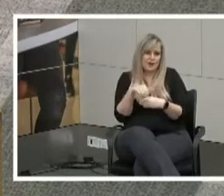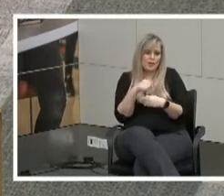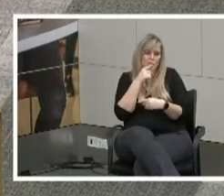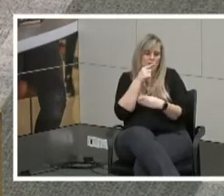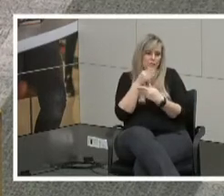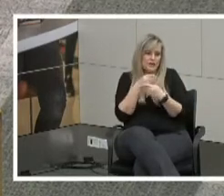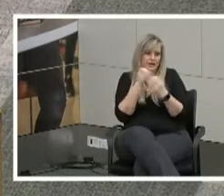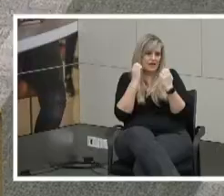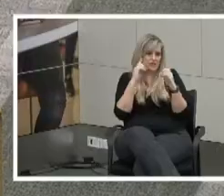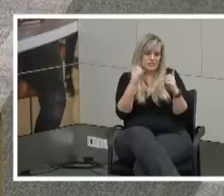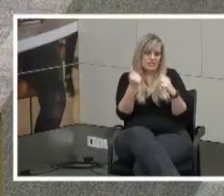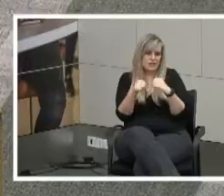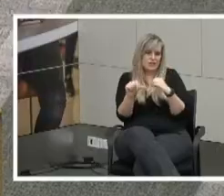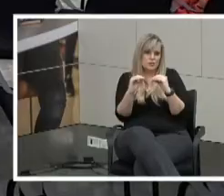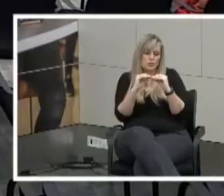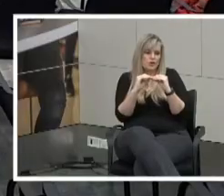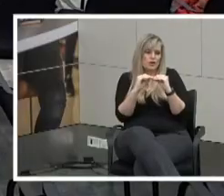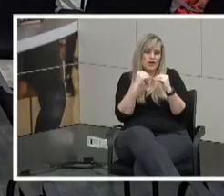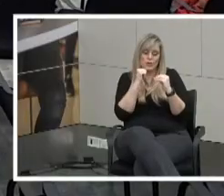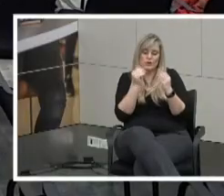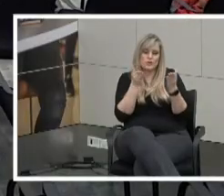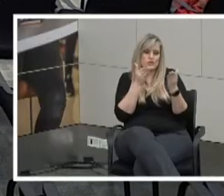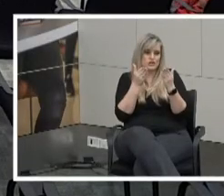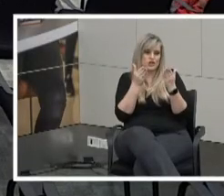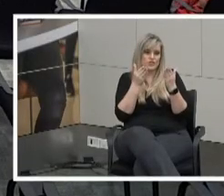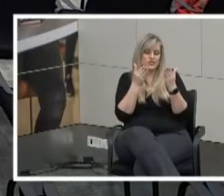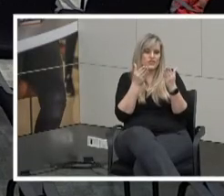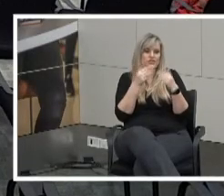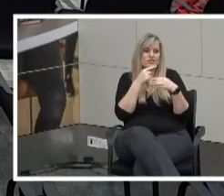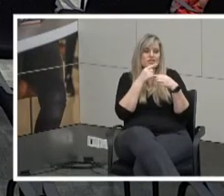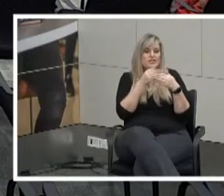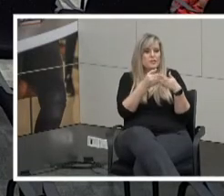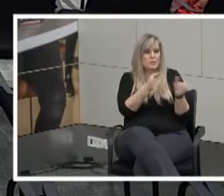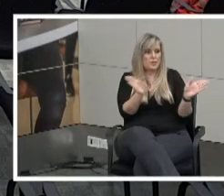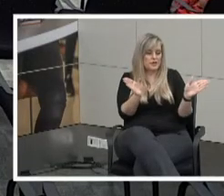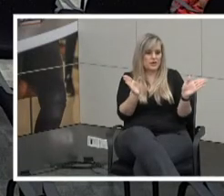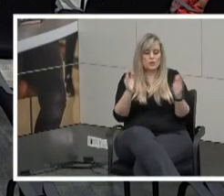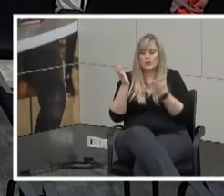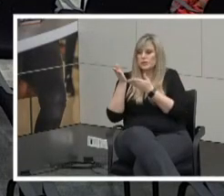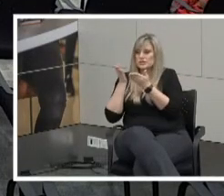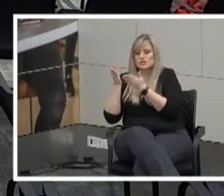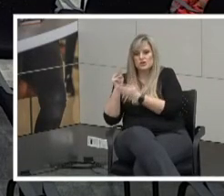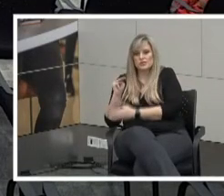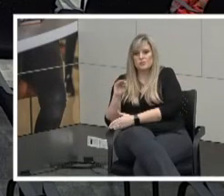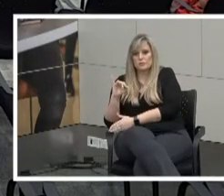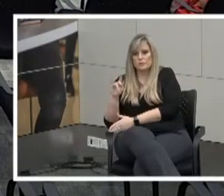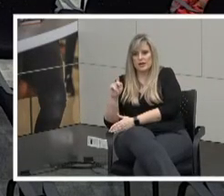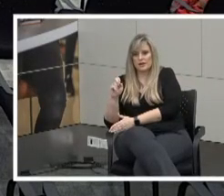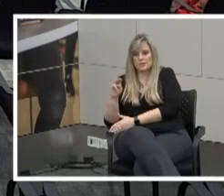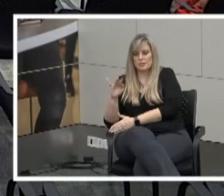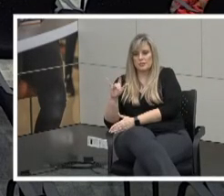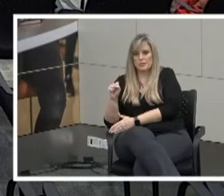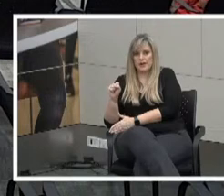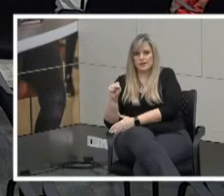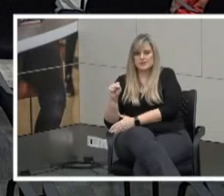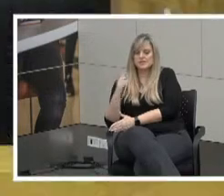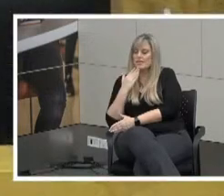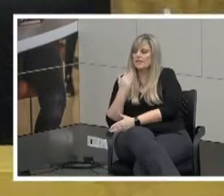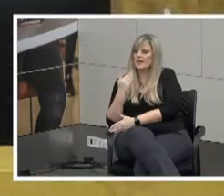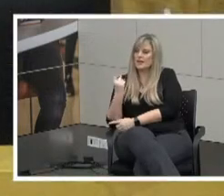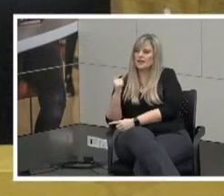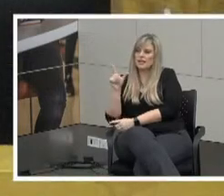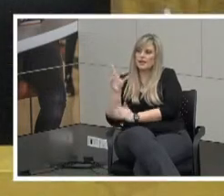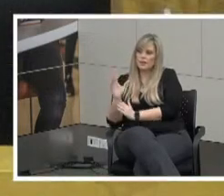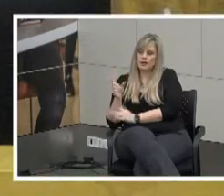and no longer serve the public we ma'am thank you ma'am our